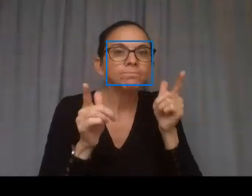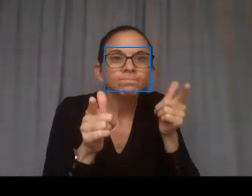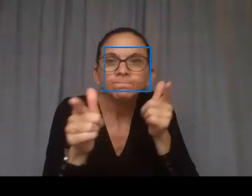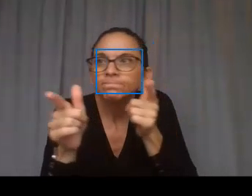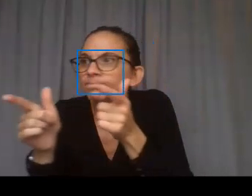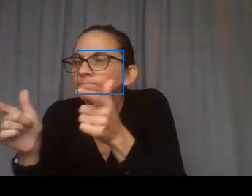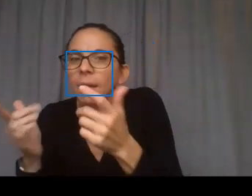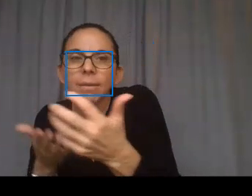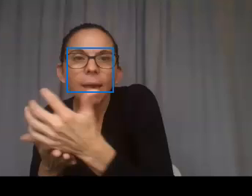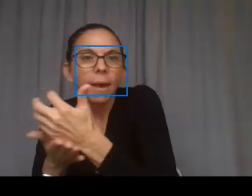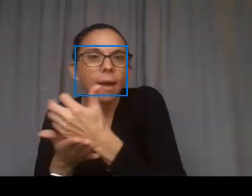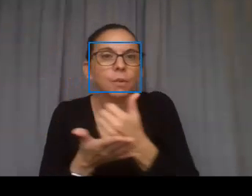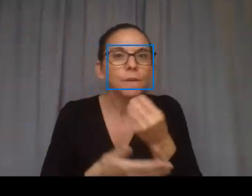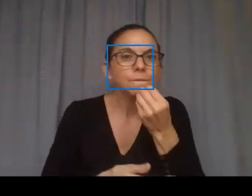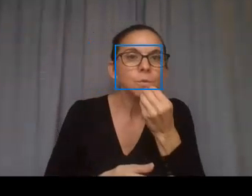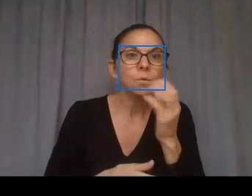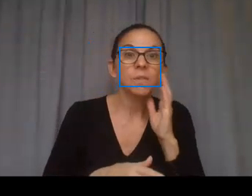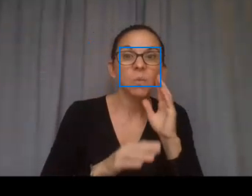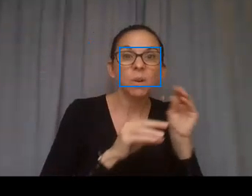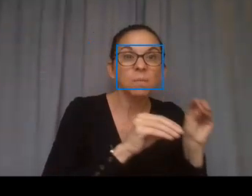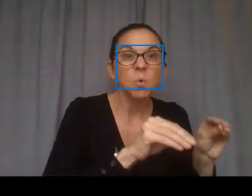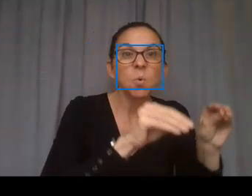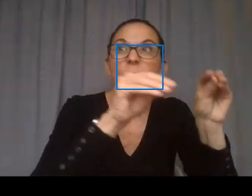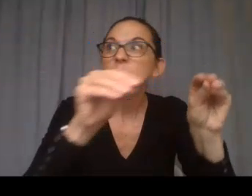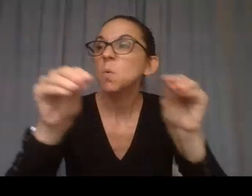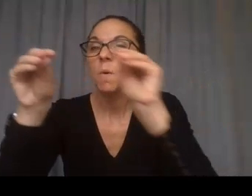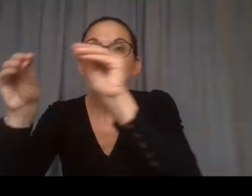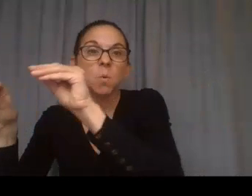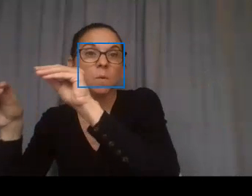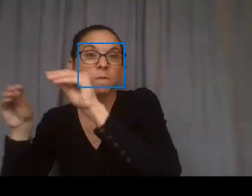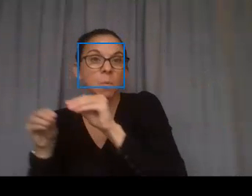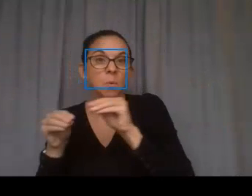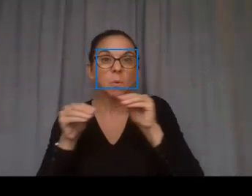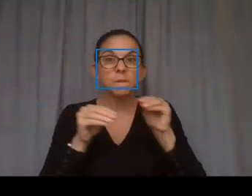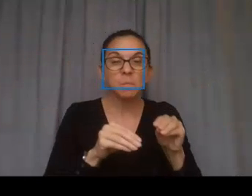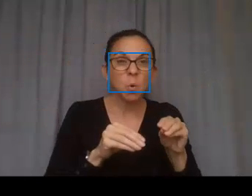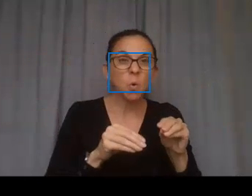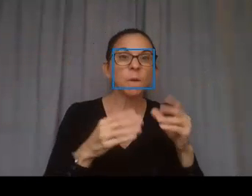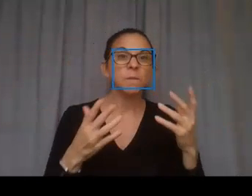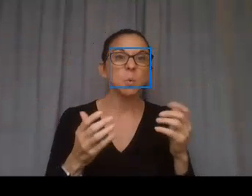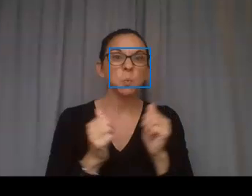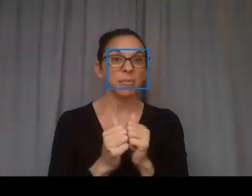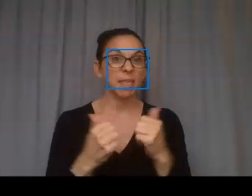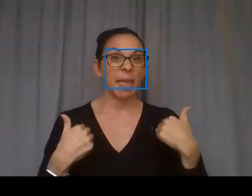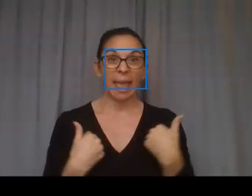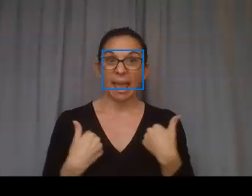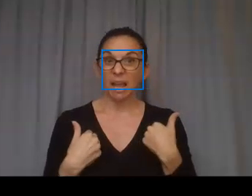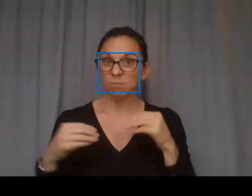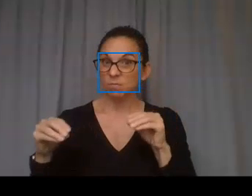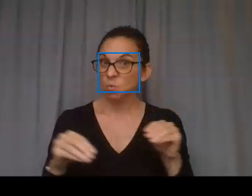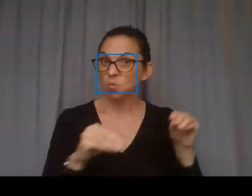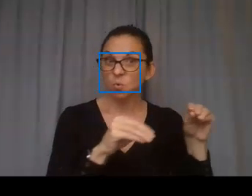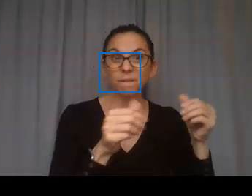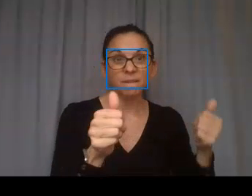on. Okay, they're going to move from place to place. Their movement will have to do with animal migrations. They'll be